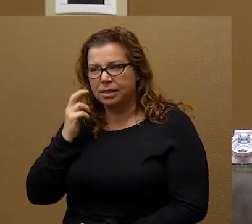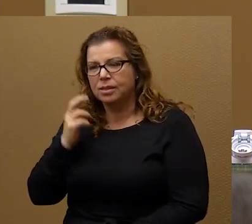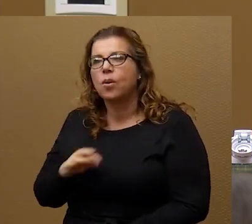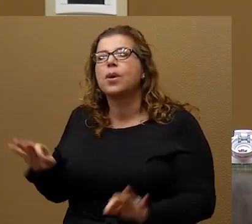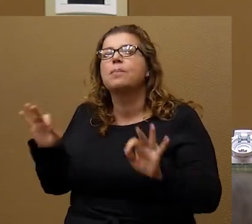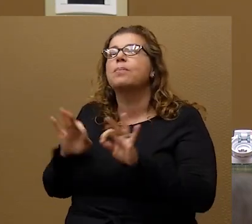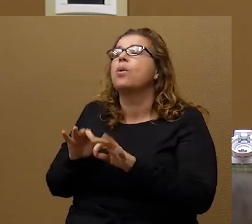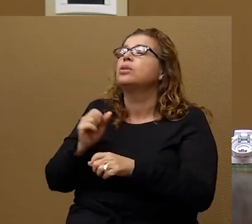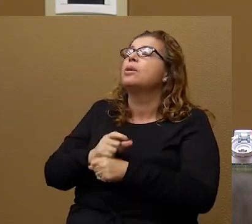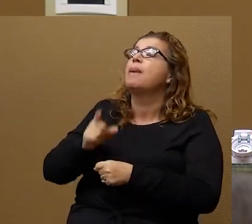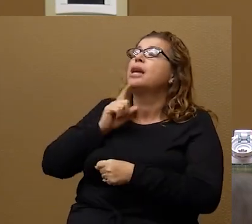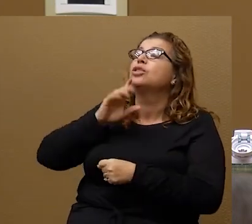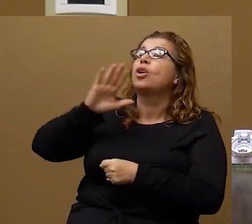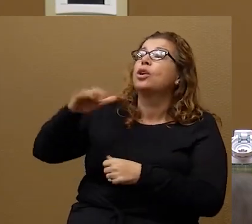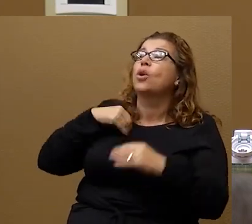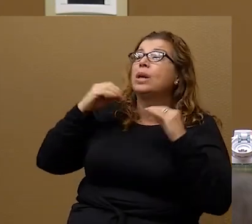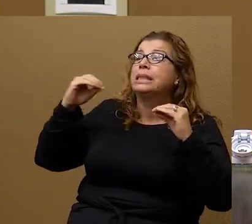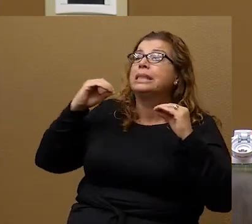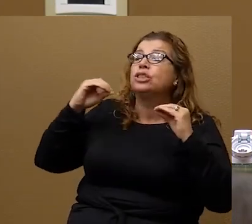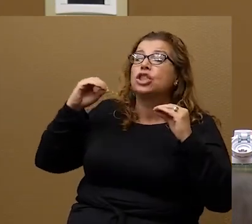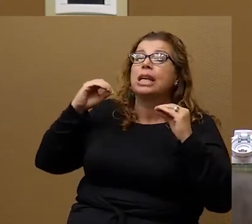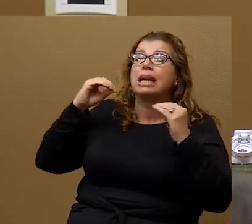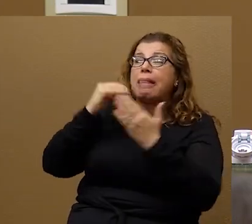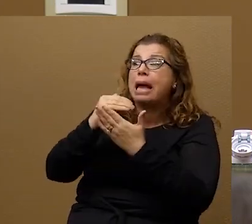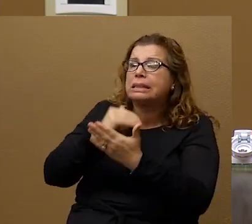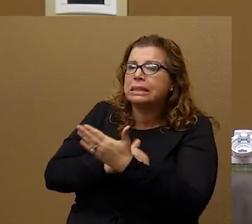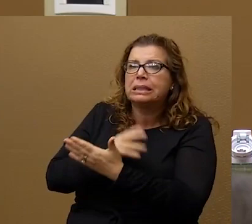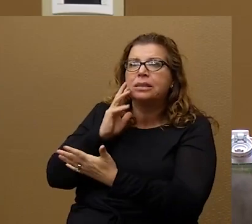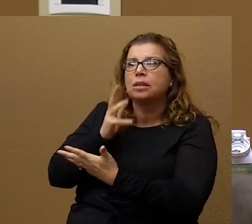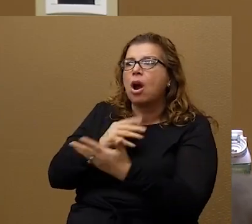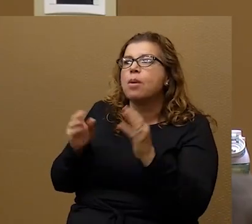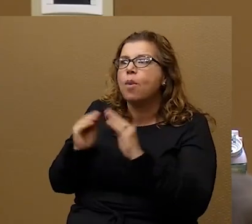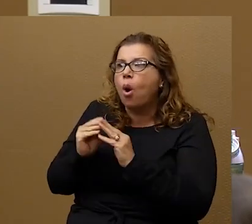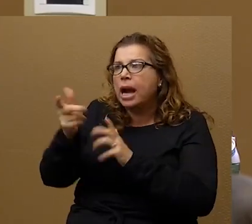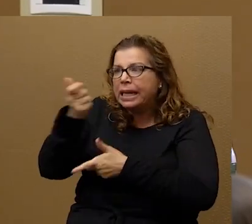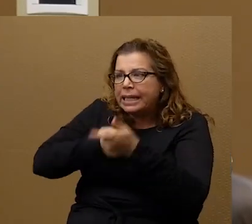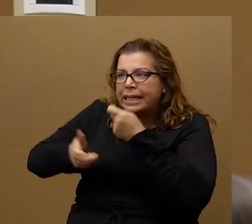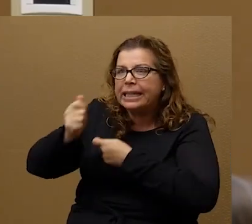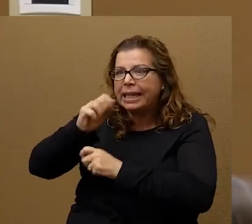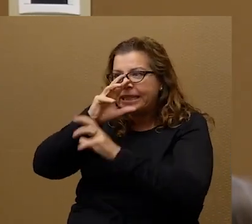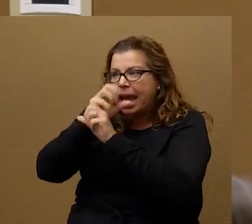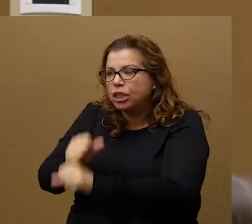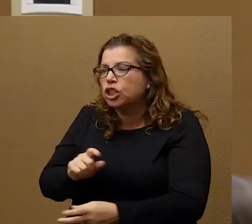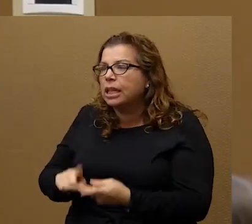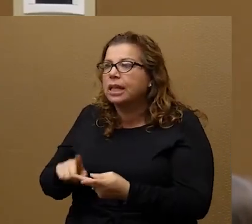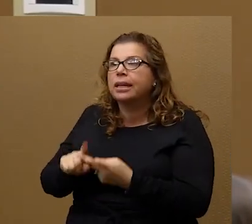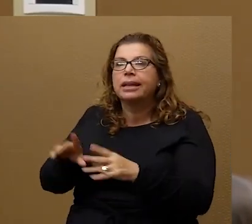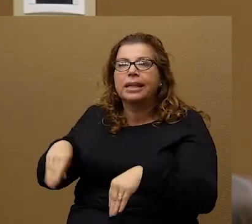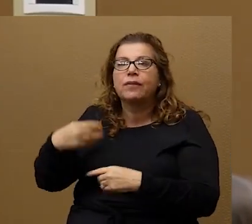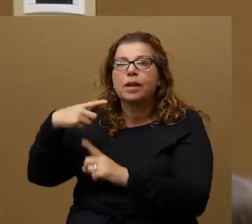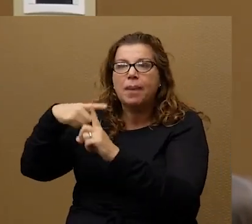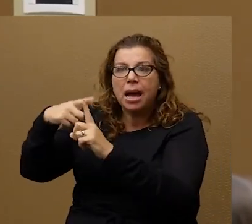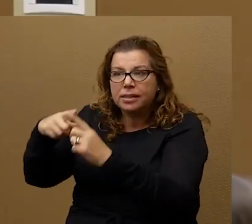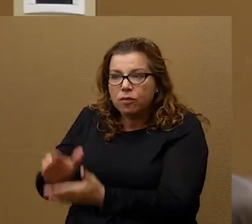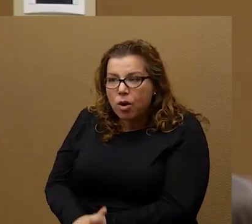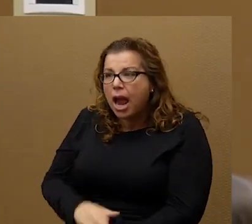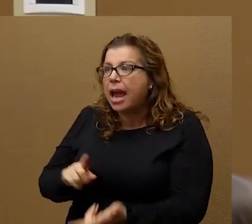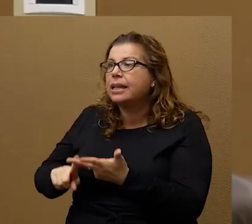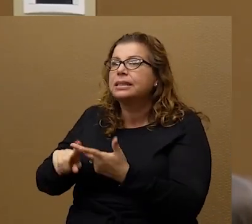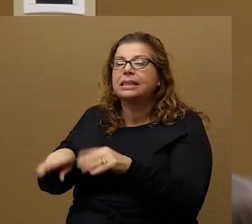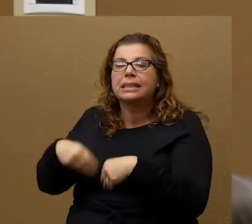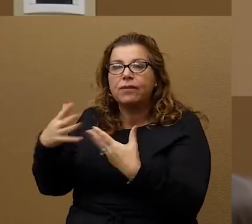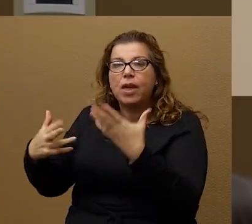make the lessons more engaging, how you can meet their sensory needs, how you could provide reinforcement, positive praise, all that stuff.